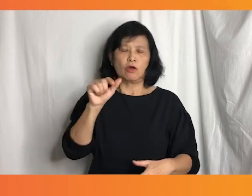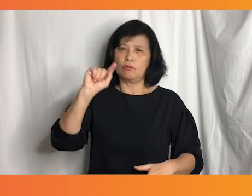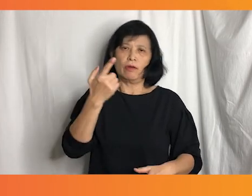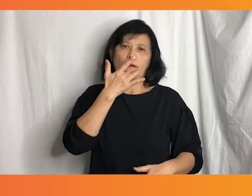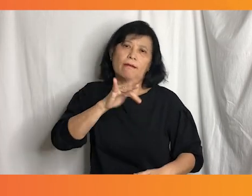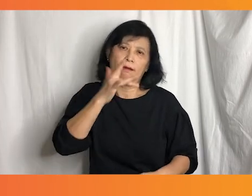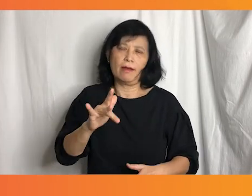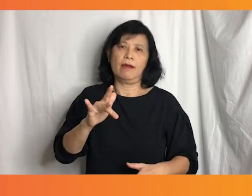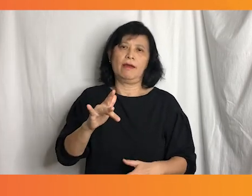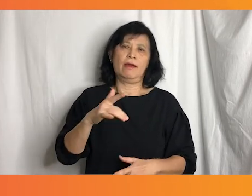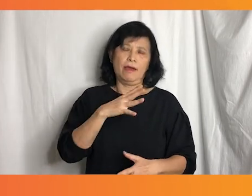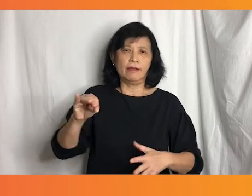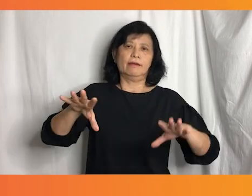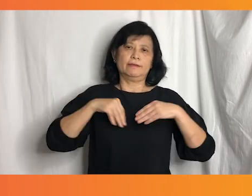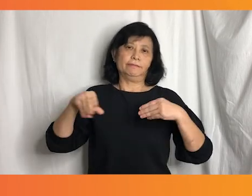it for granted.